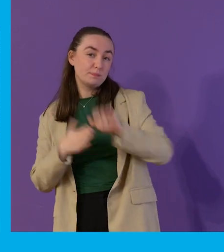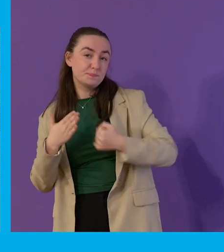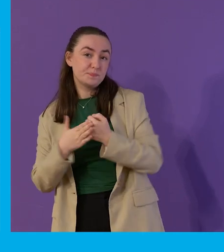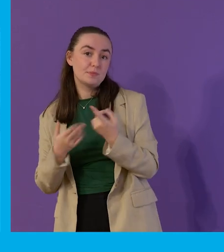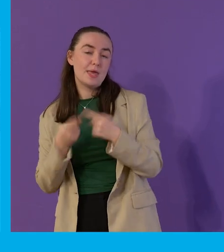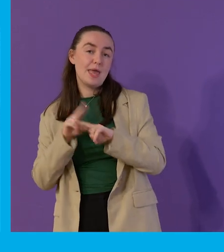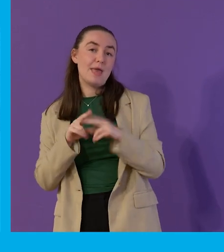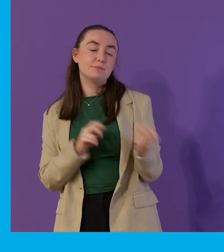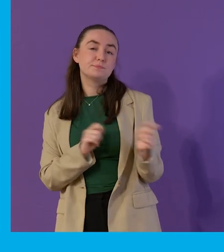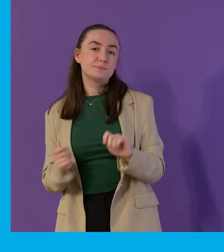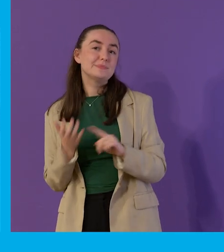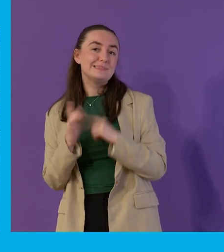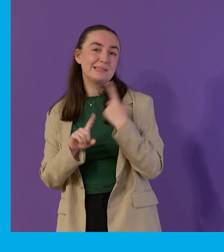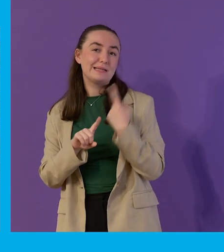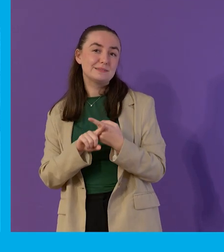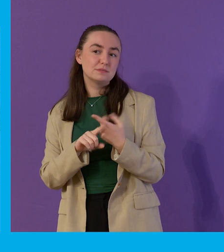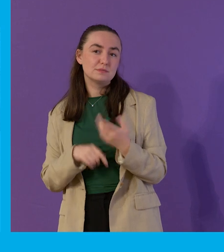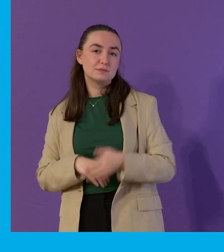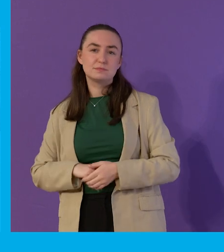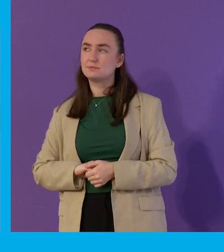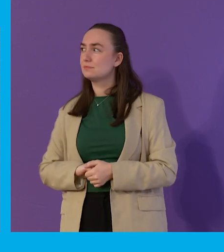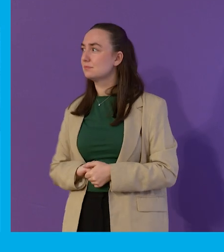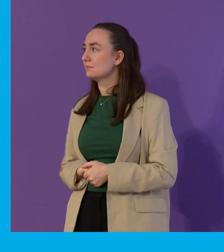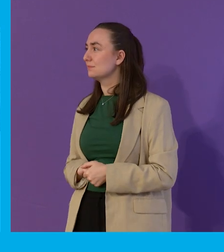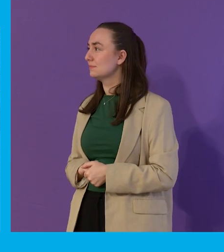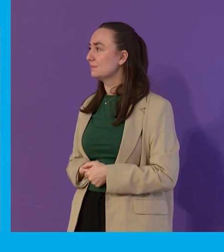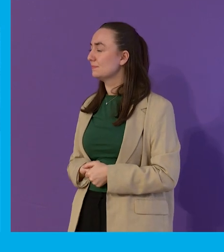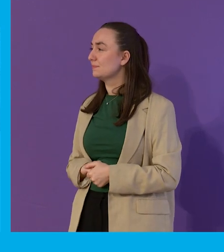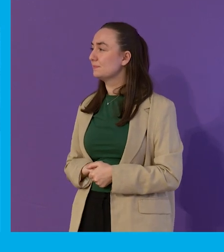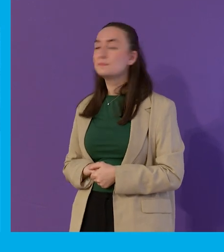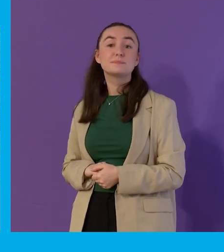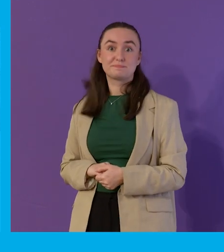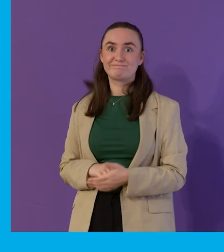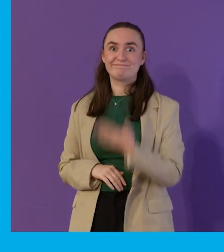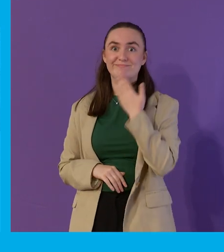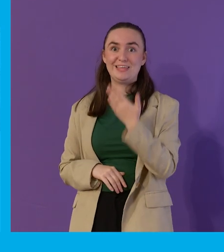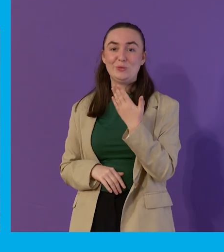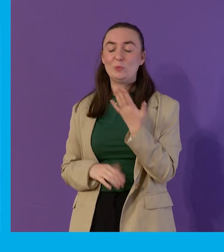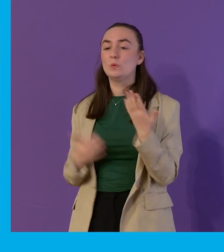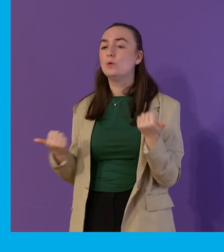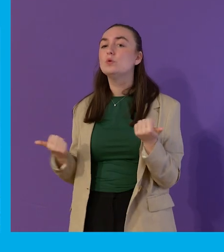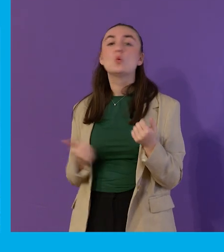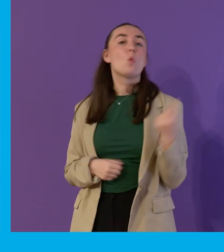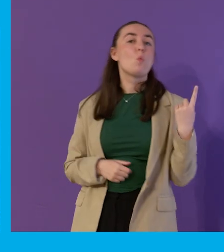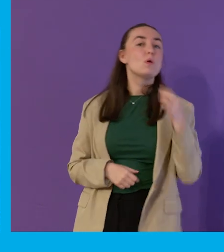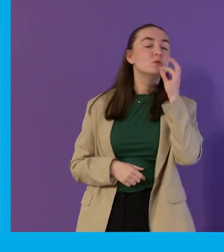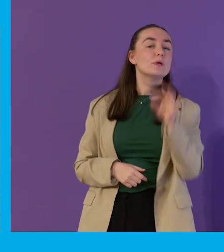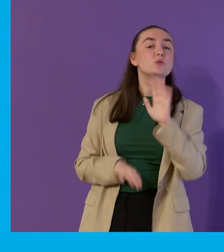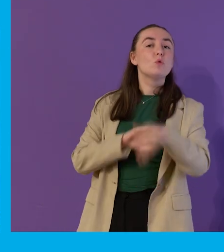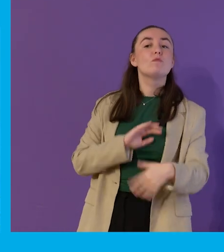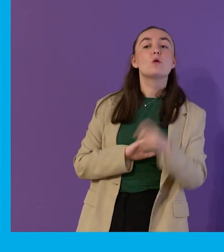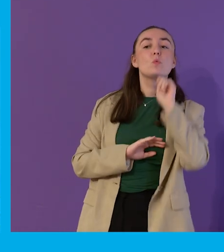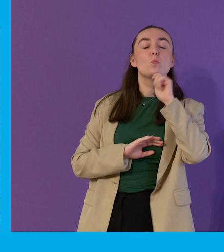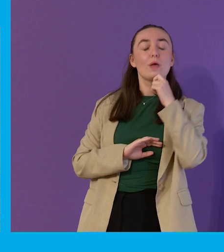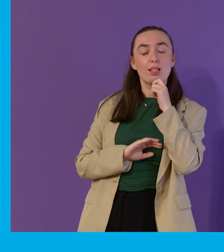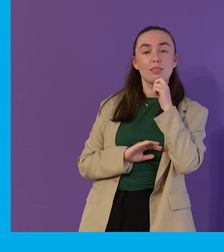tax levies locally? Okay. Thanks very much. So one around local, are we going to lose